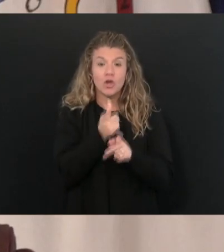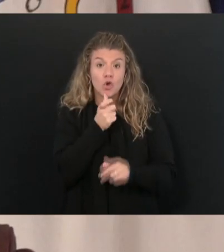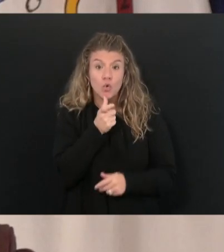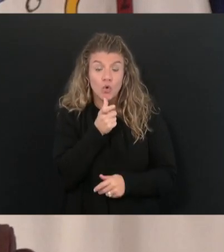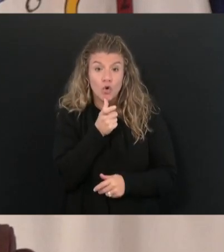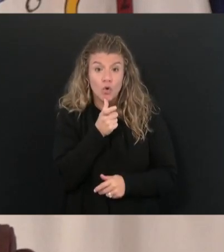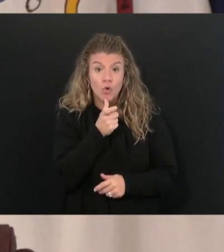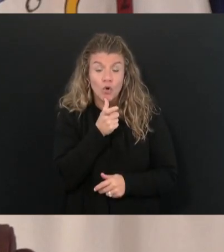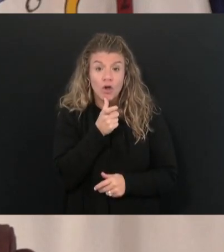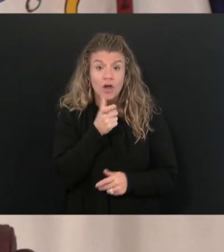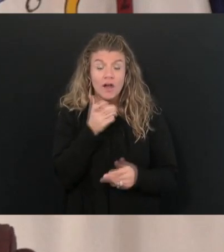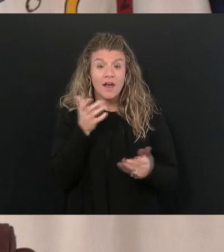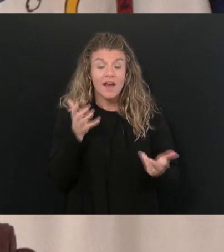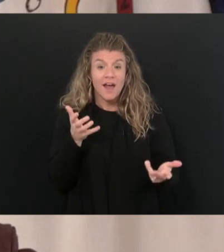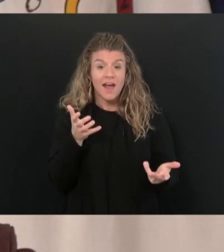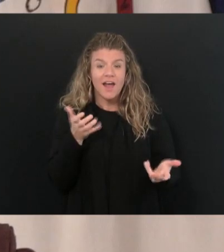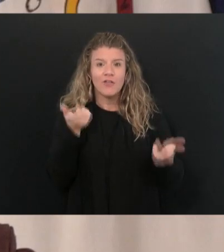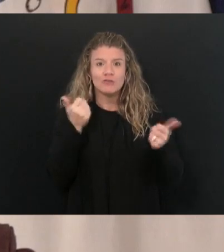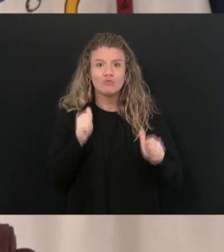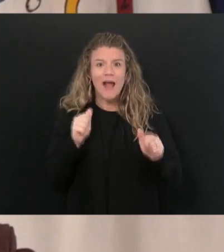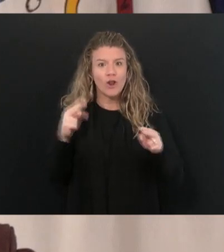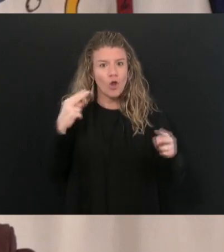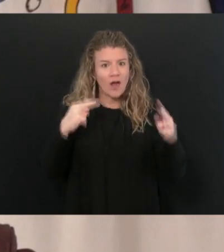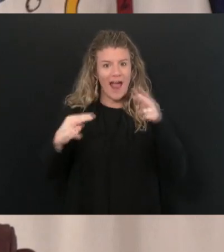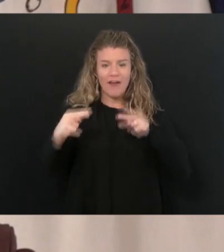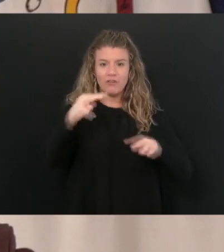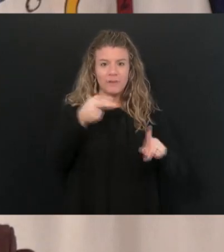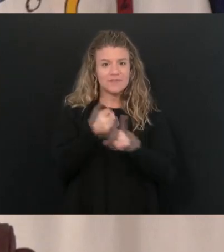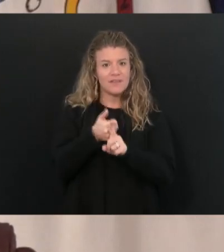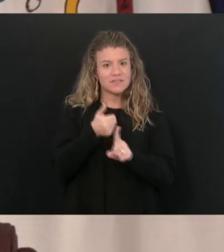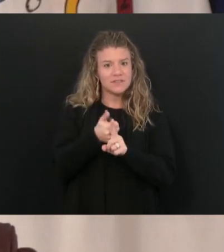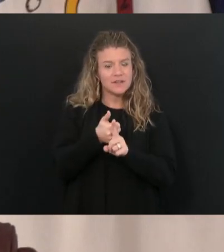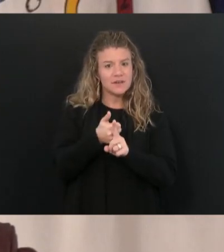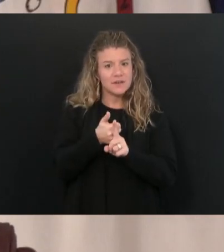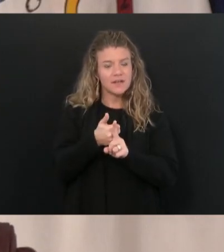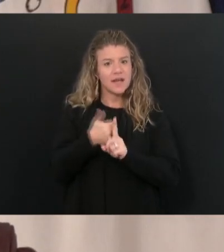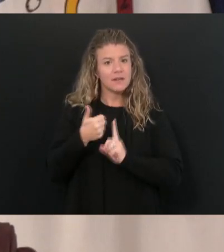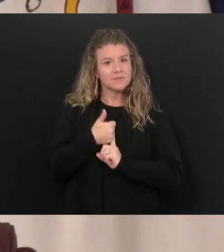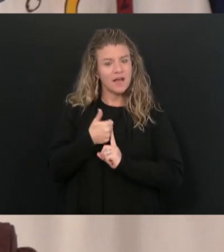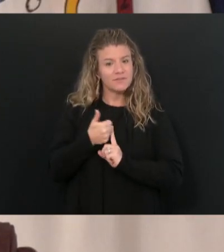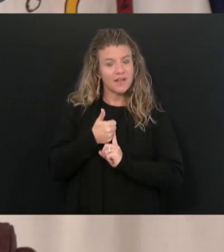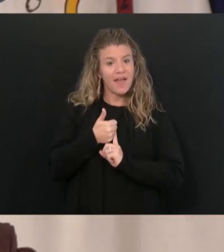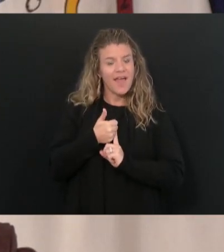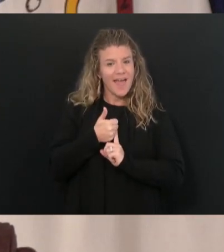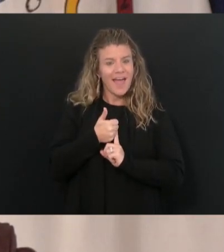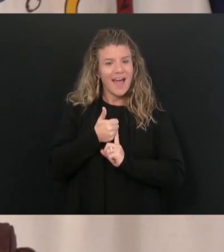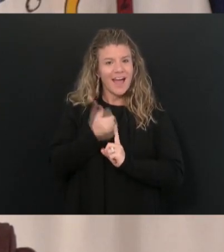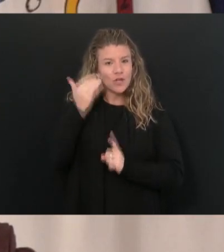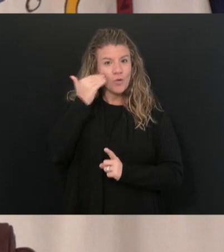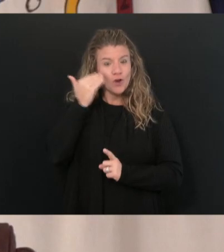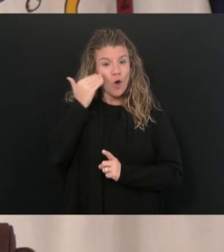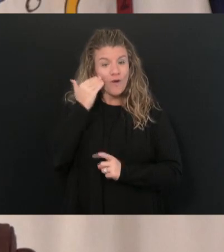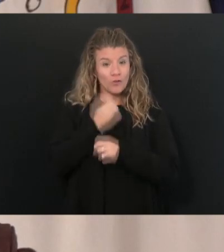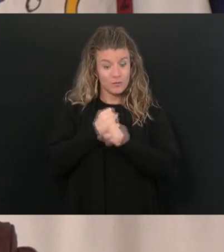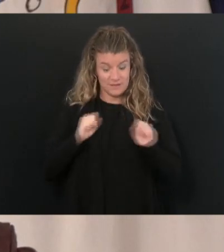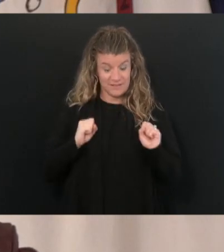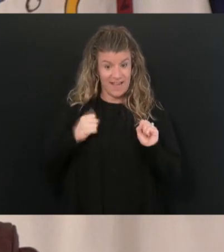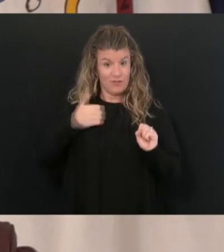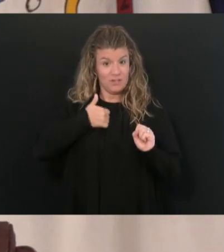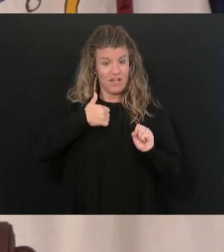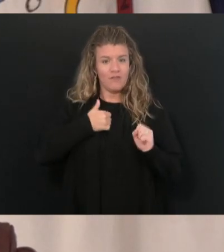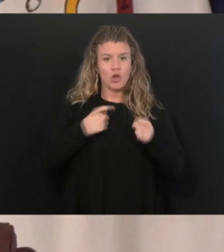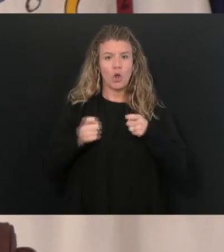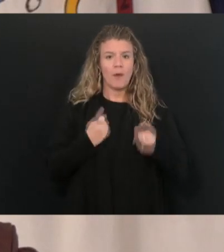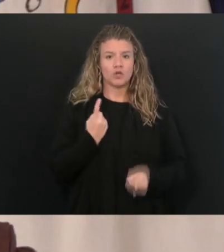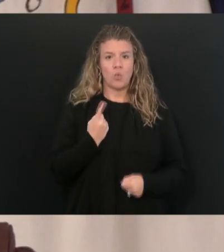to look after themselves. And they know if they look after themselves, you have to manage one